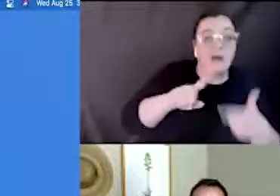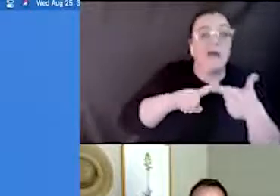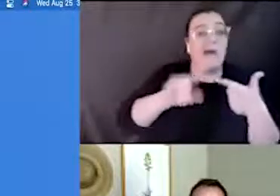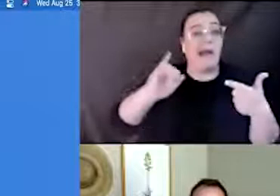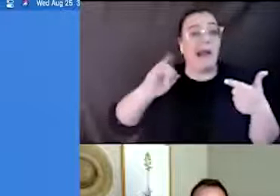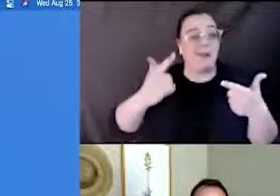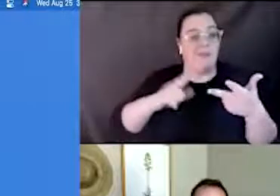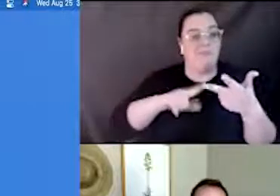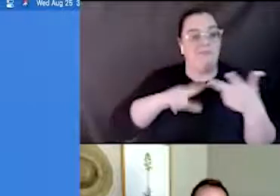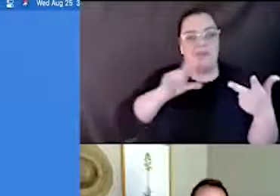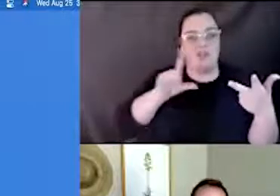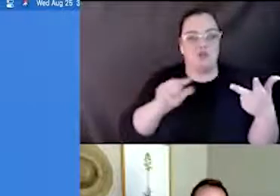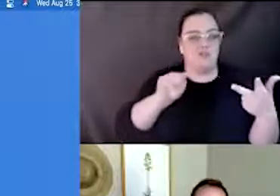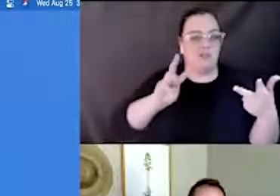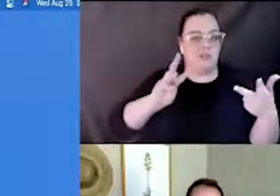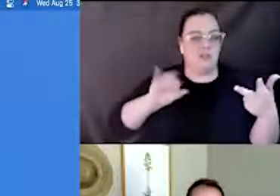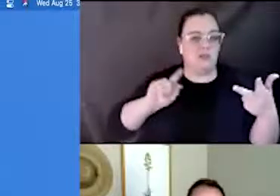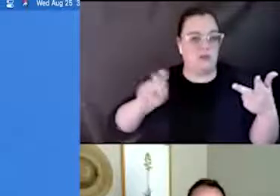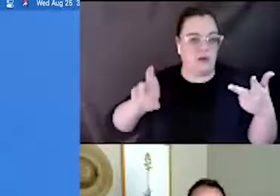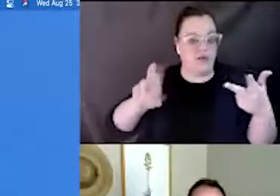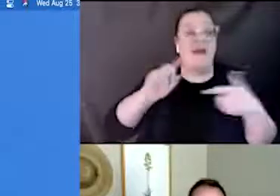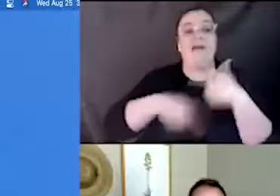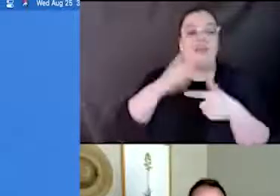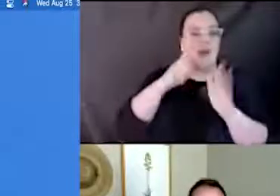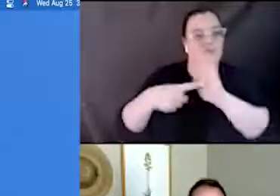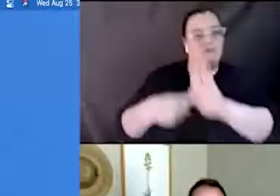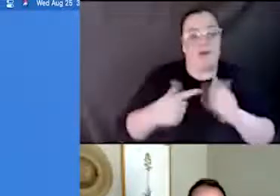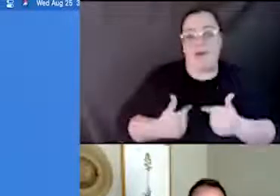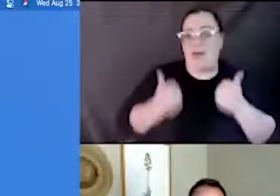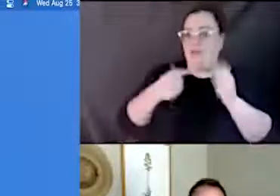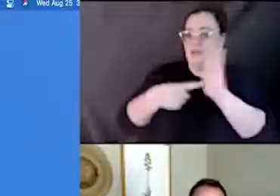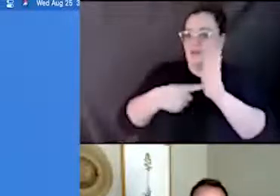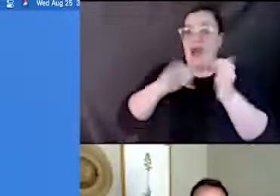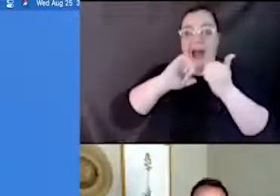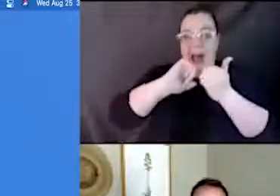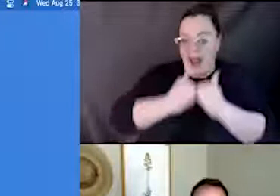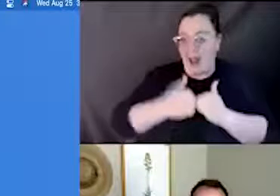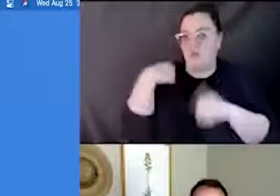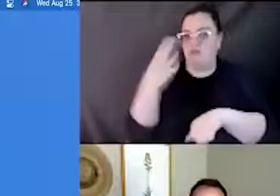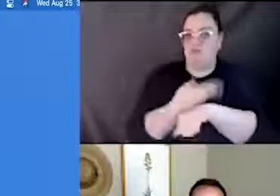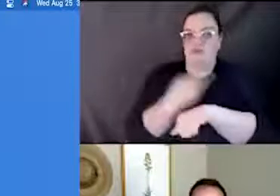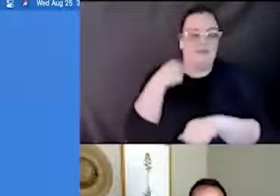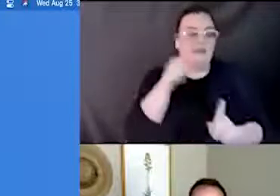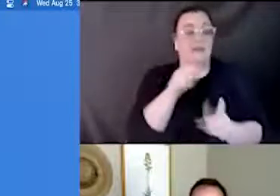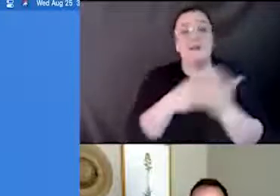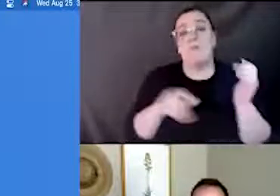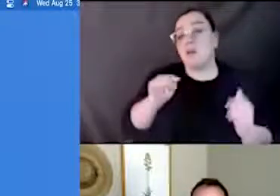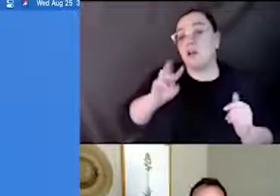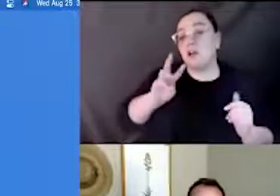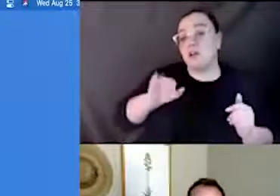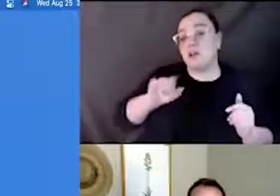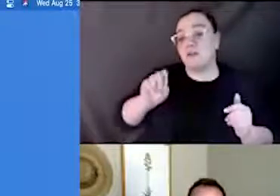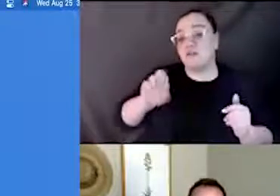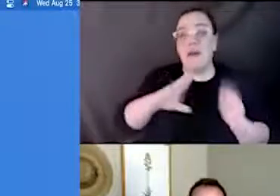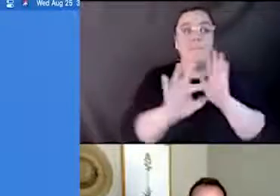And then I will also provide a live example of how we might use some of the Twitter content to choose a tweet and